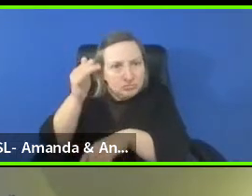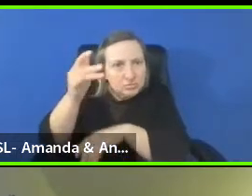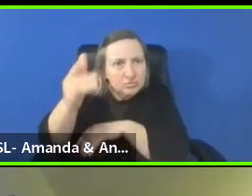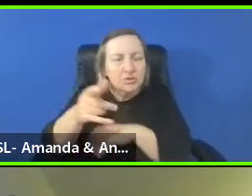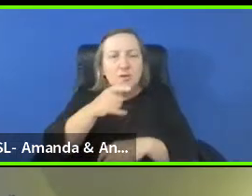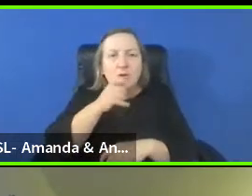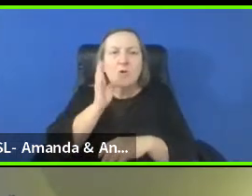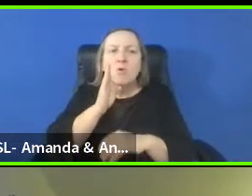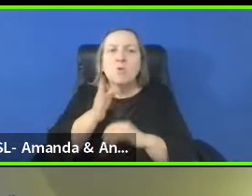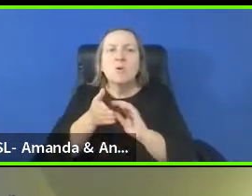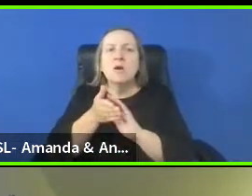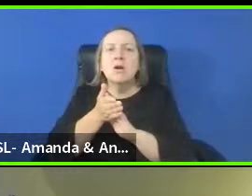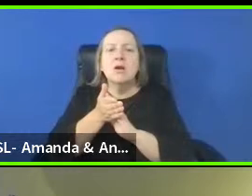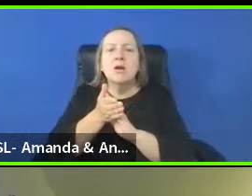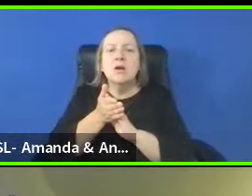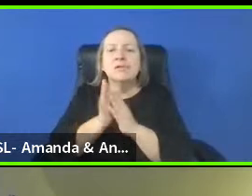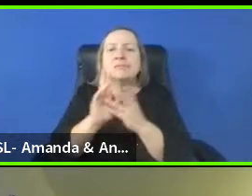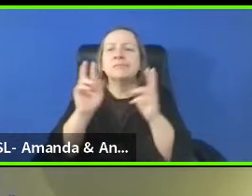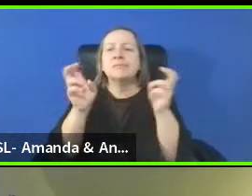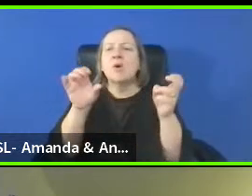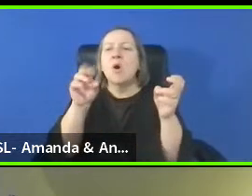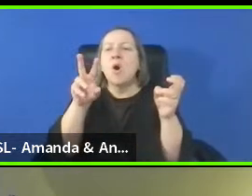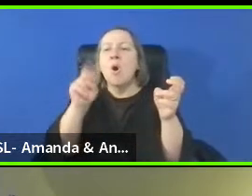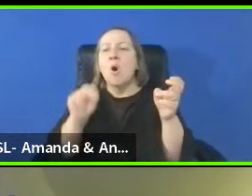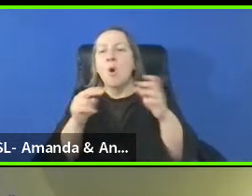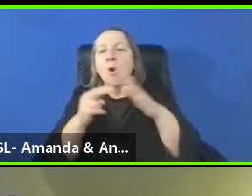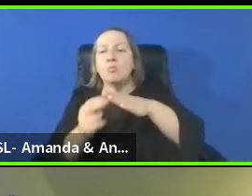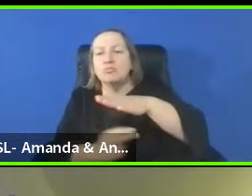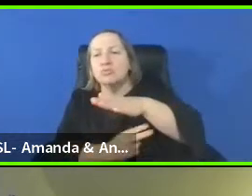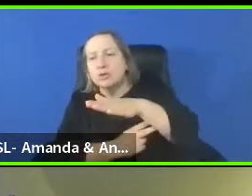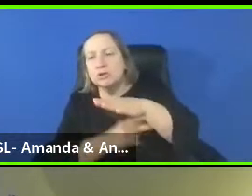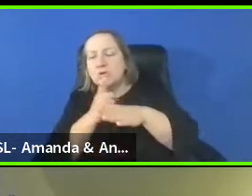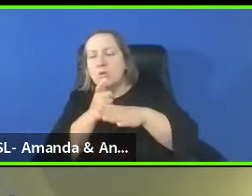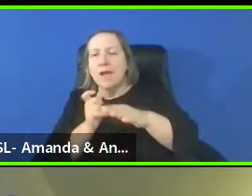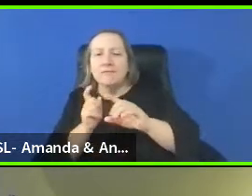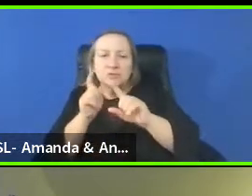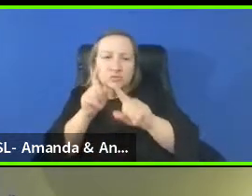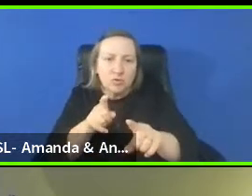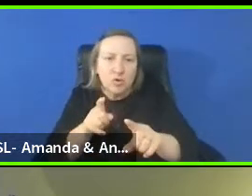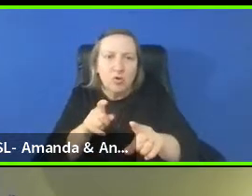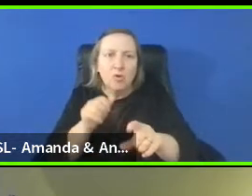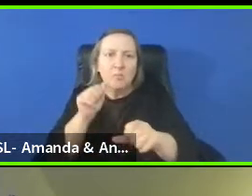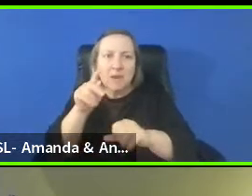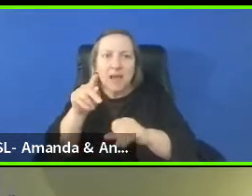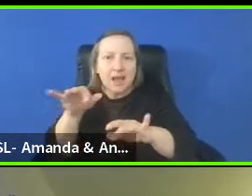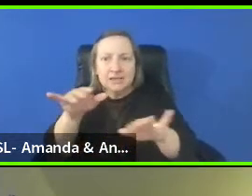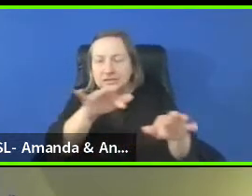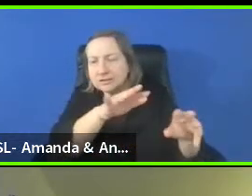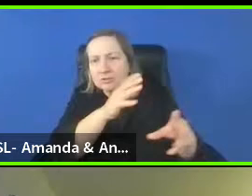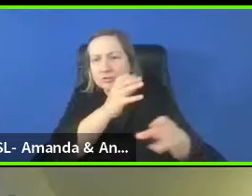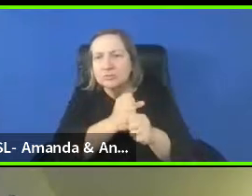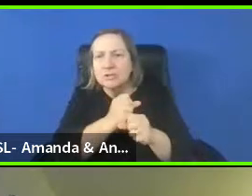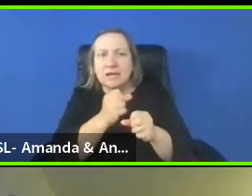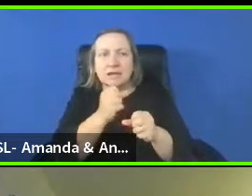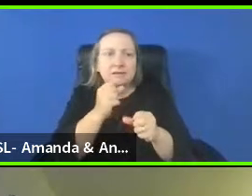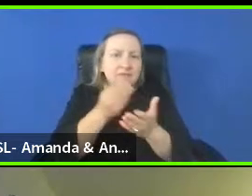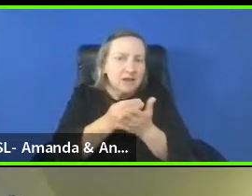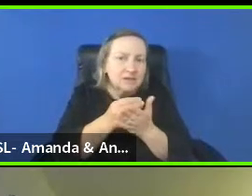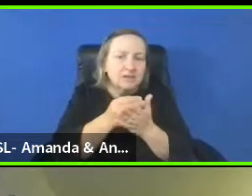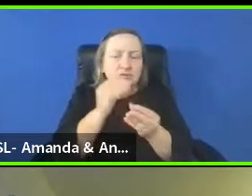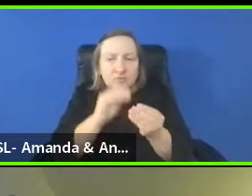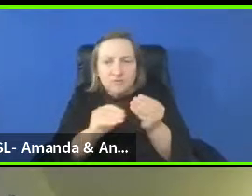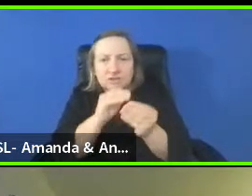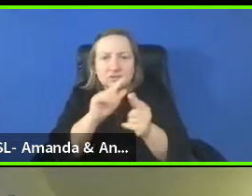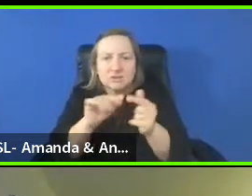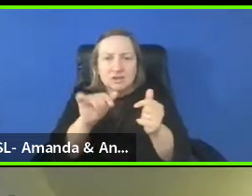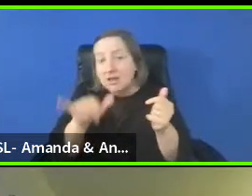the owner of the bridge and have to be going back out to all these other entities again if they need funding to fix it or do that kind of stuff?